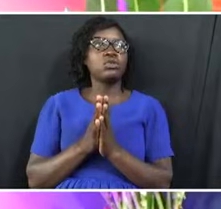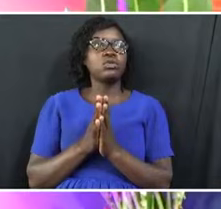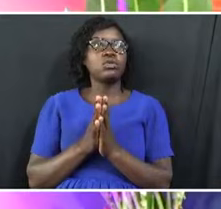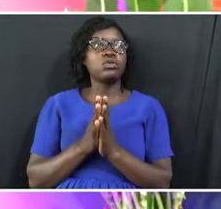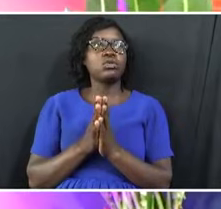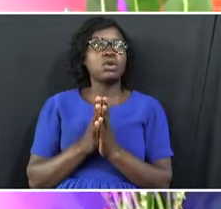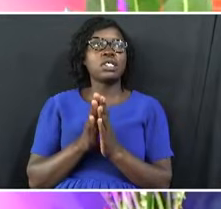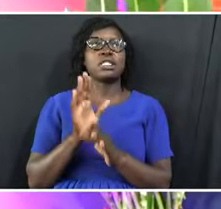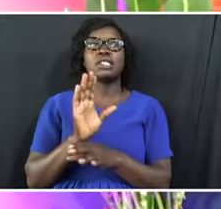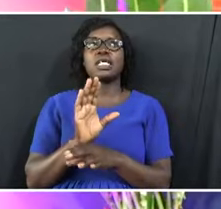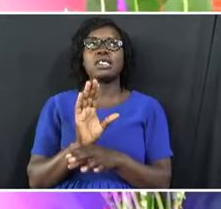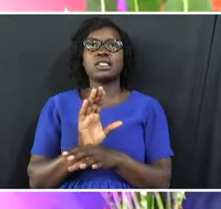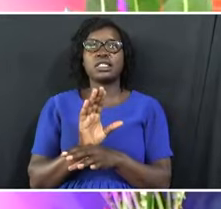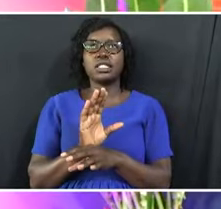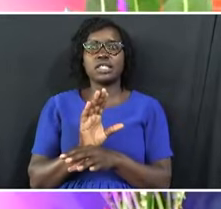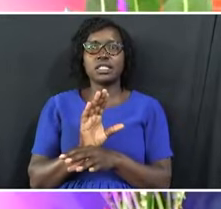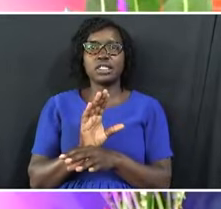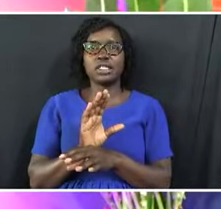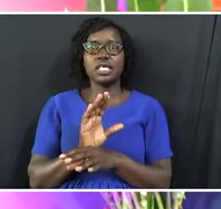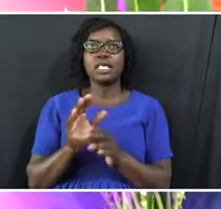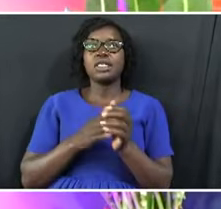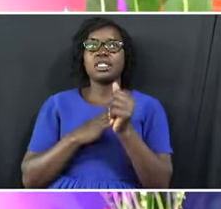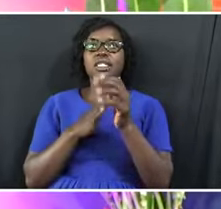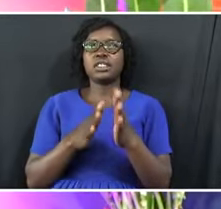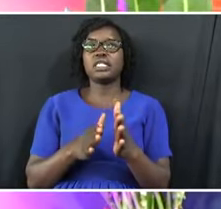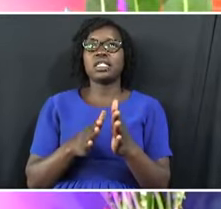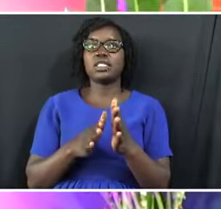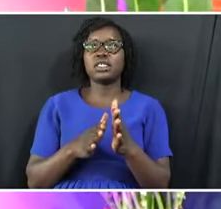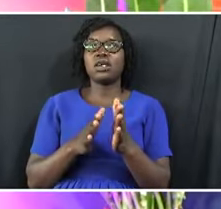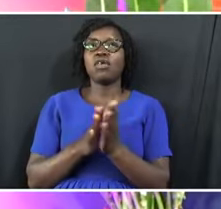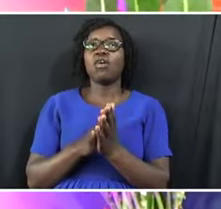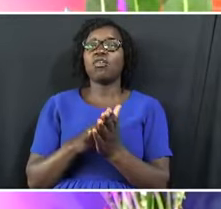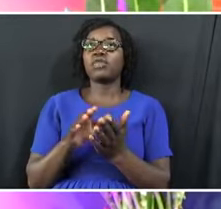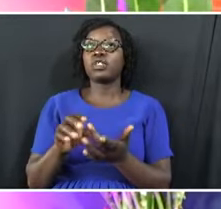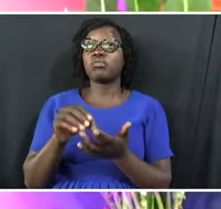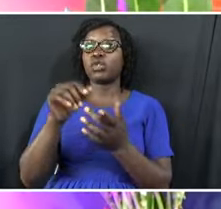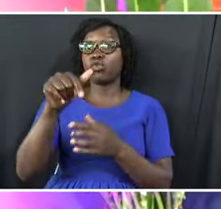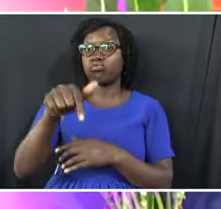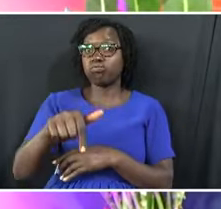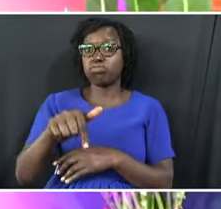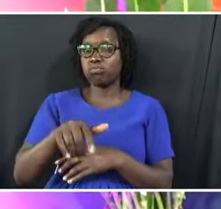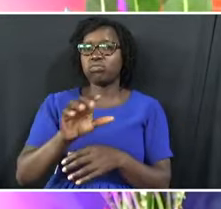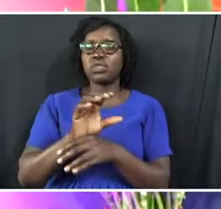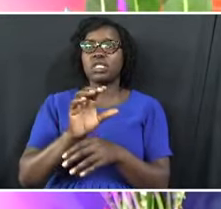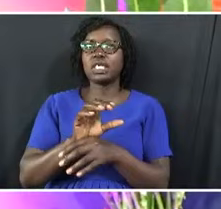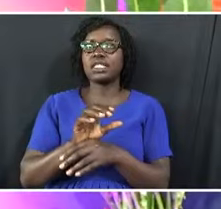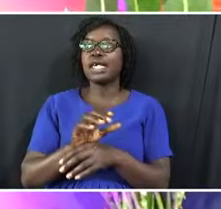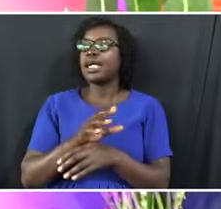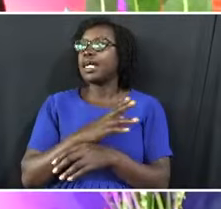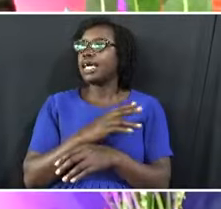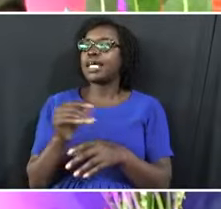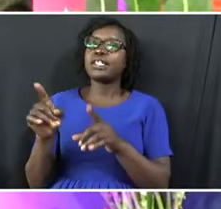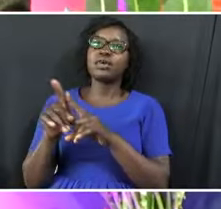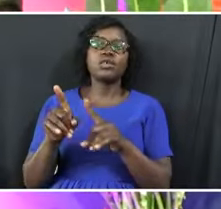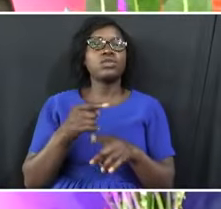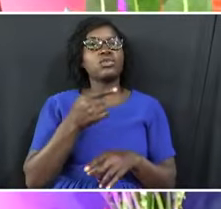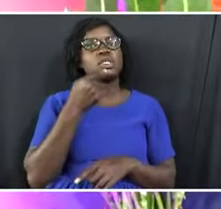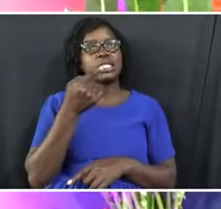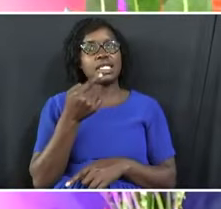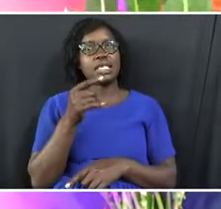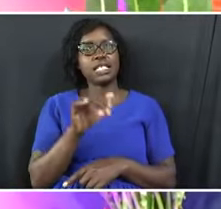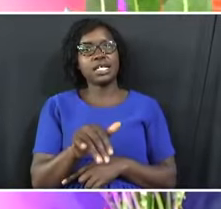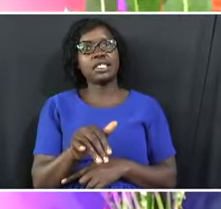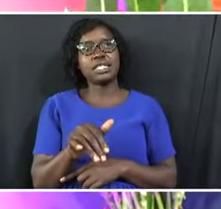the church leaders of this particular church. And I want to also say this,